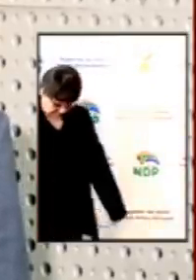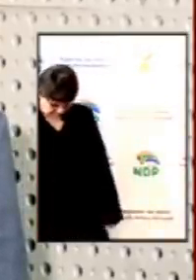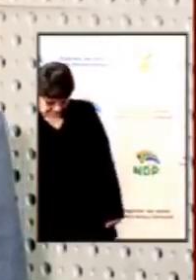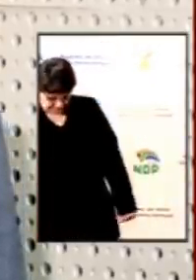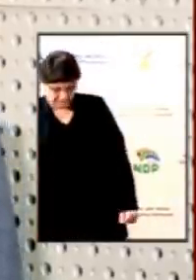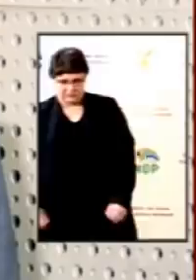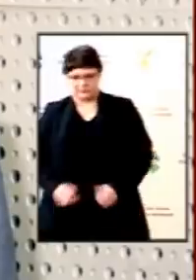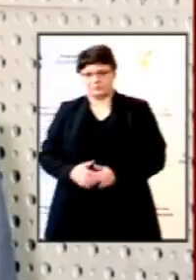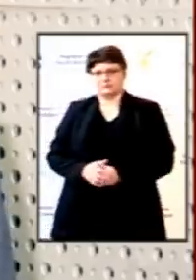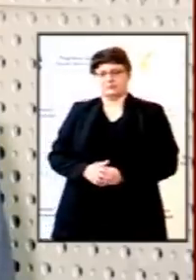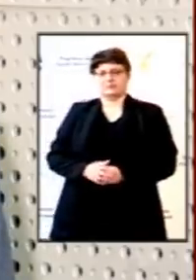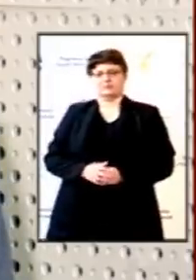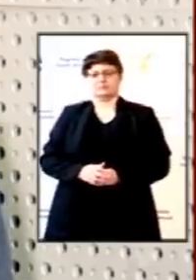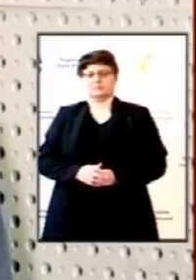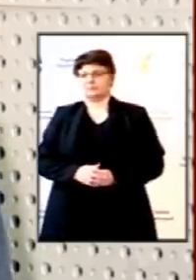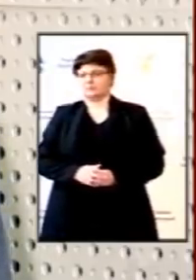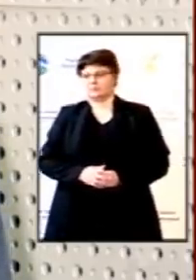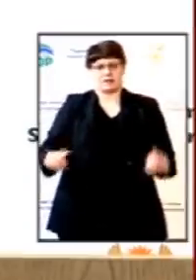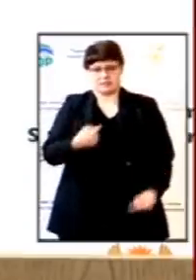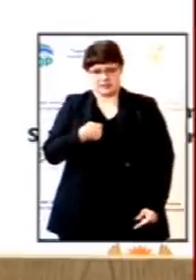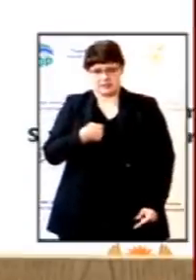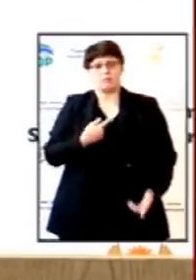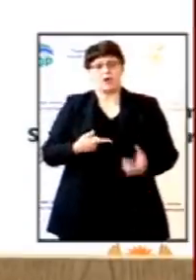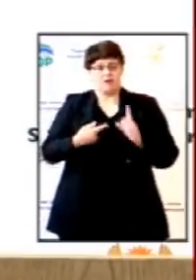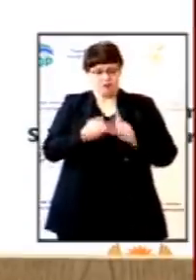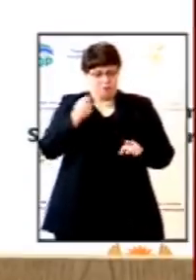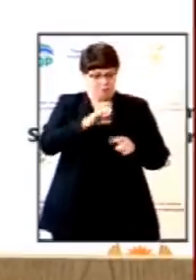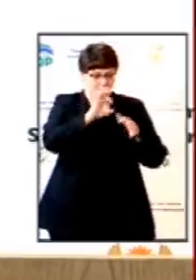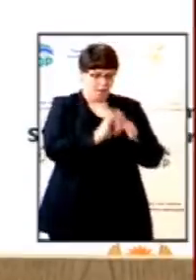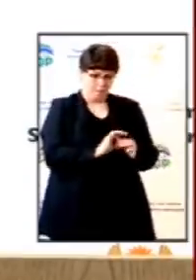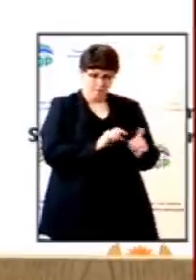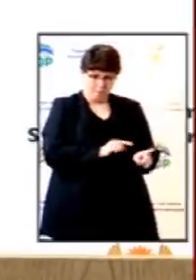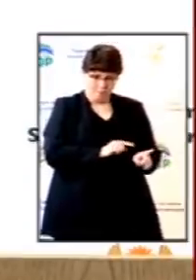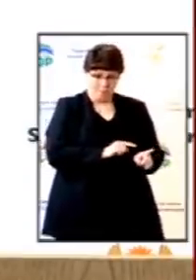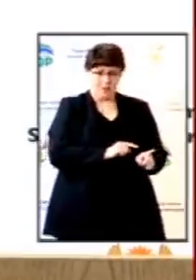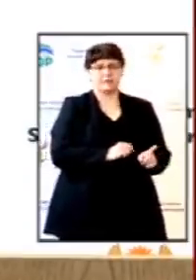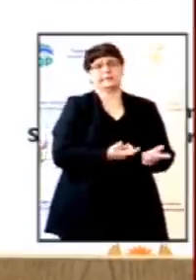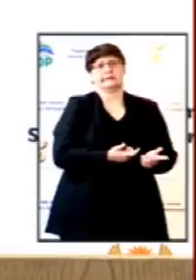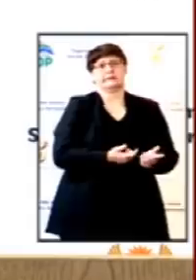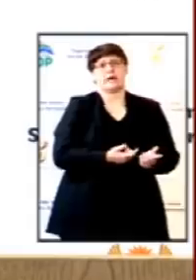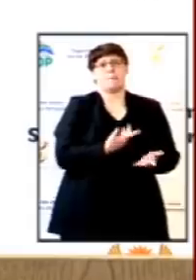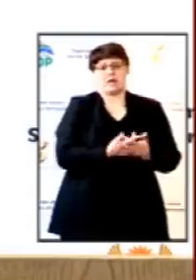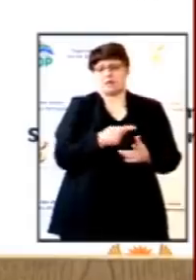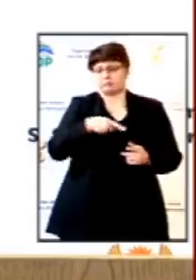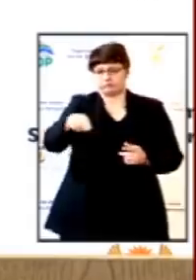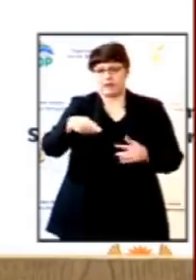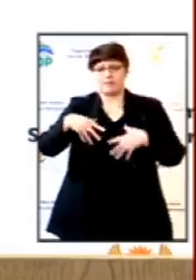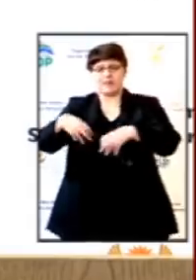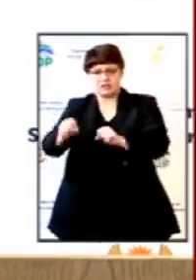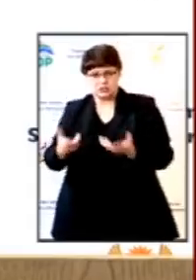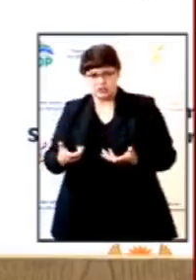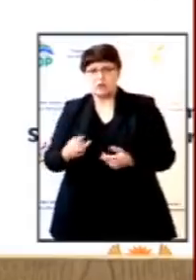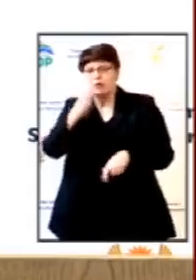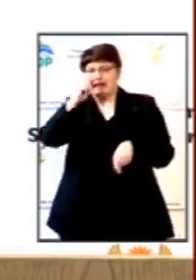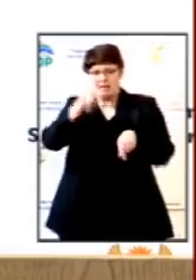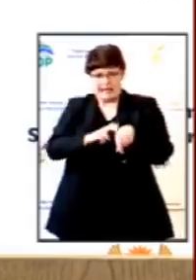whom the doors will be open for, level 4 is essentially opening up the doors for the economy. To unlock the economy, certain aspects of the economy, for